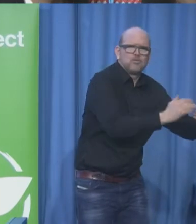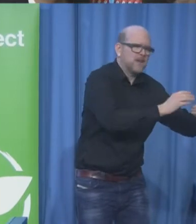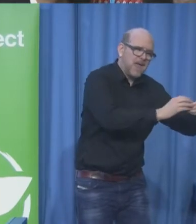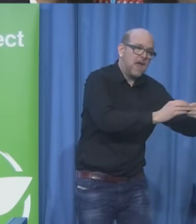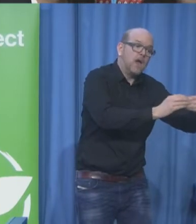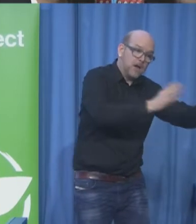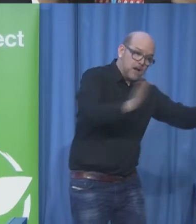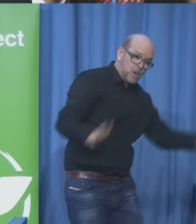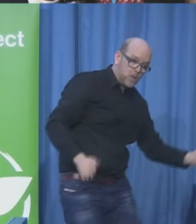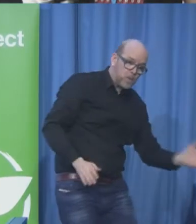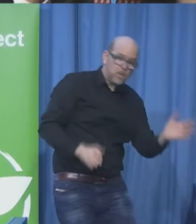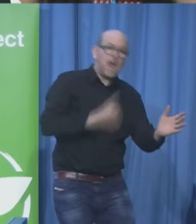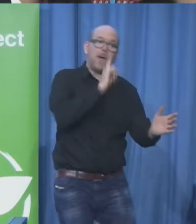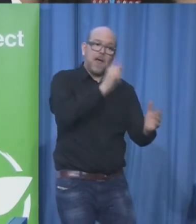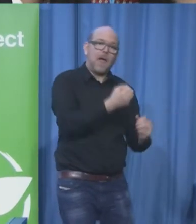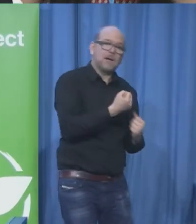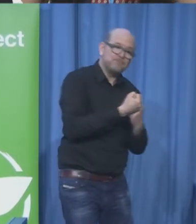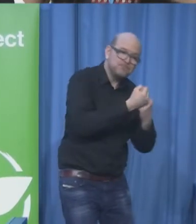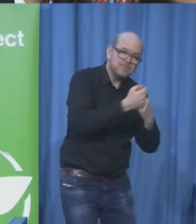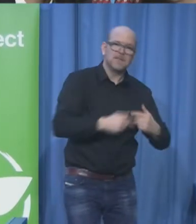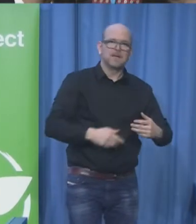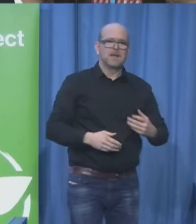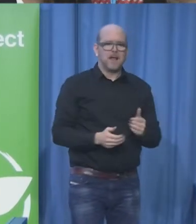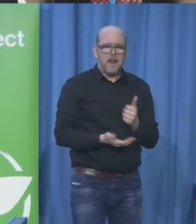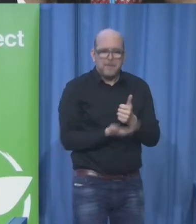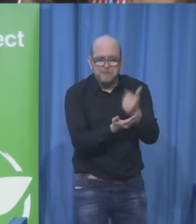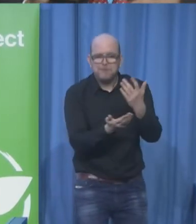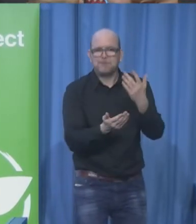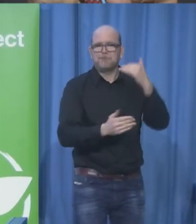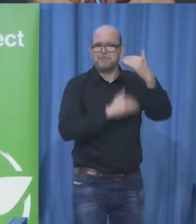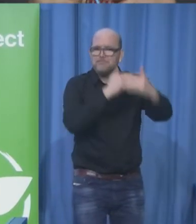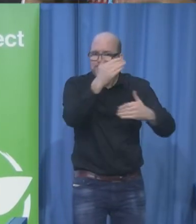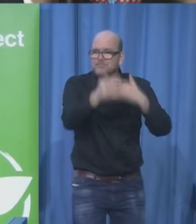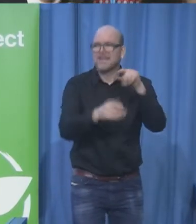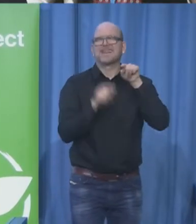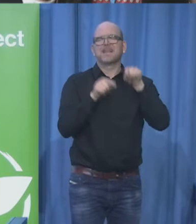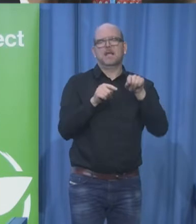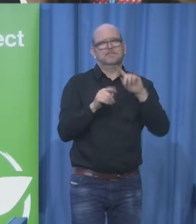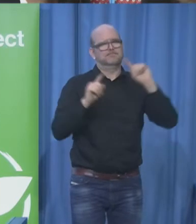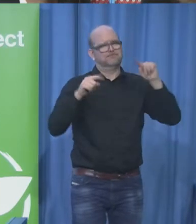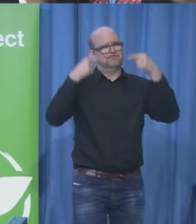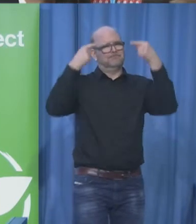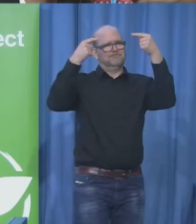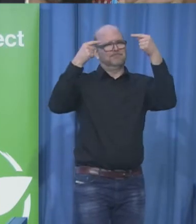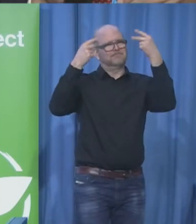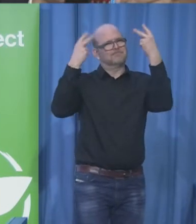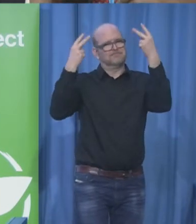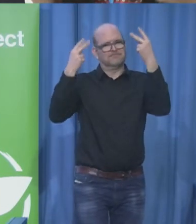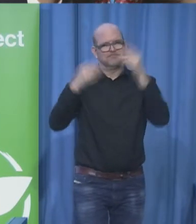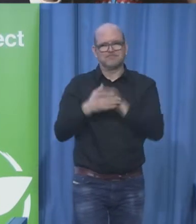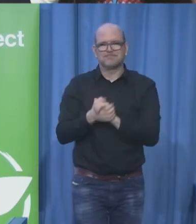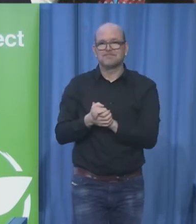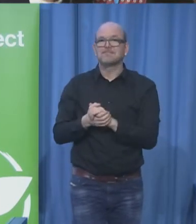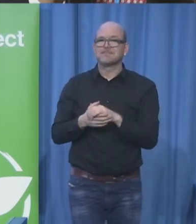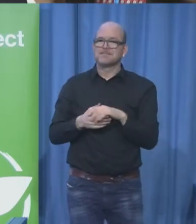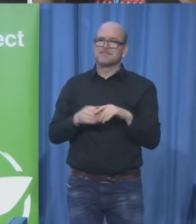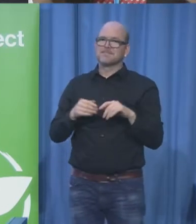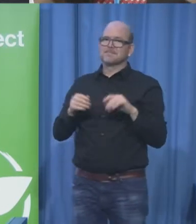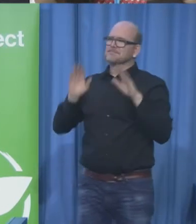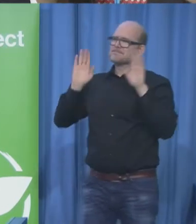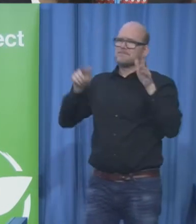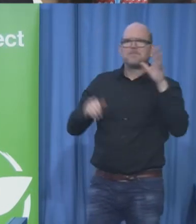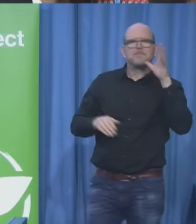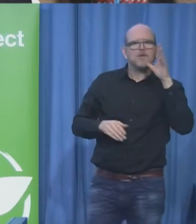if you have to go in a certain direction, it's best to allow for your child to go on the adventure